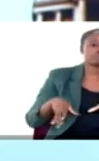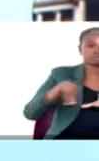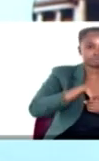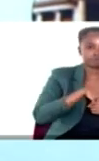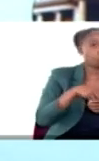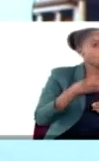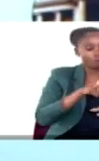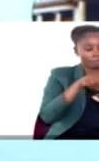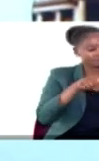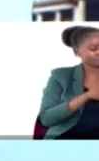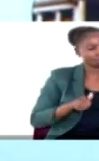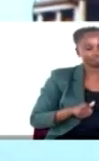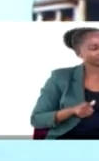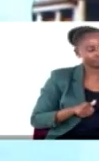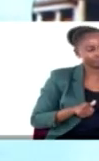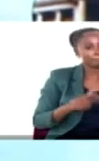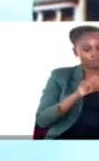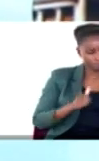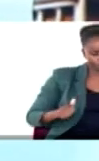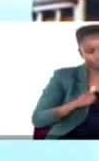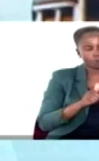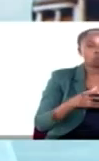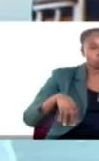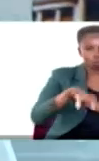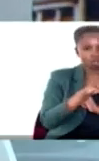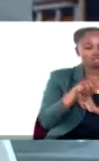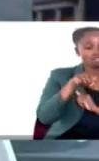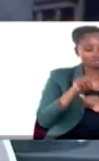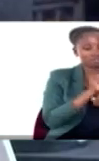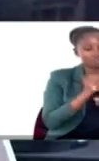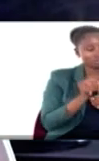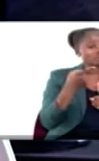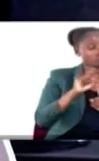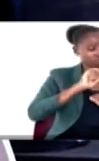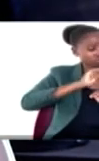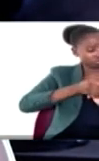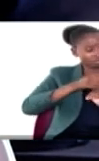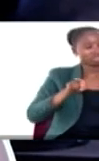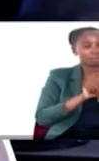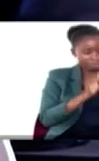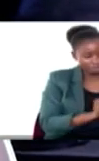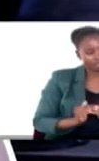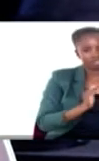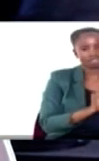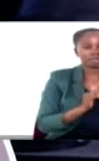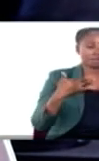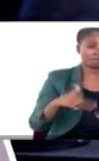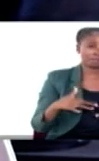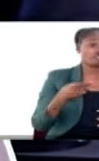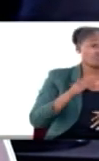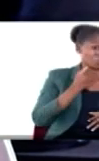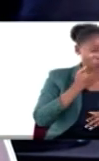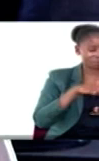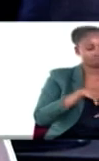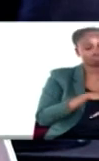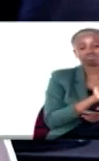behind. It is about building a society that protects and cares for the most vulnerable in our